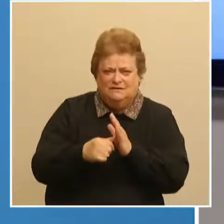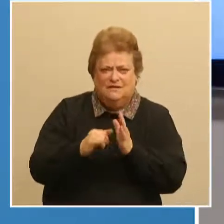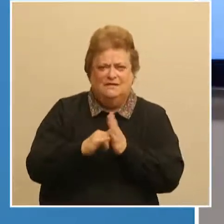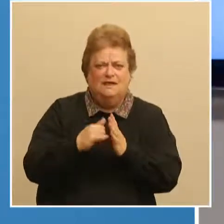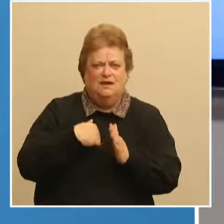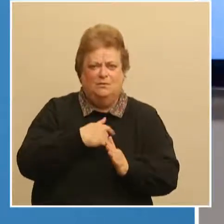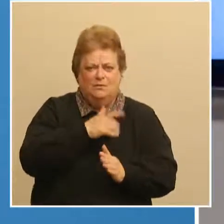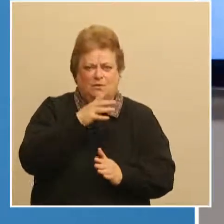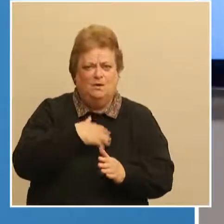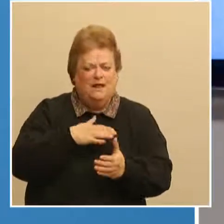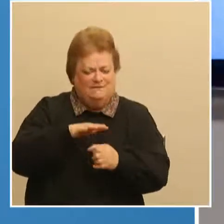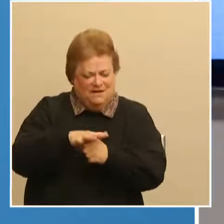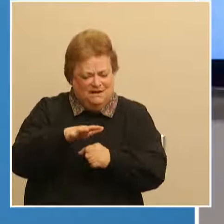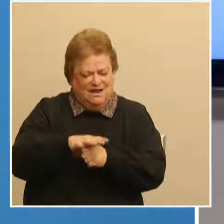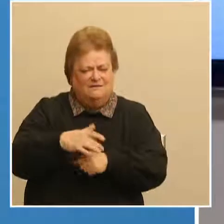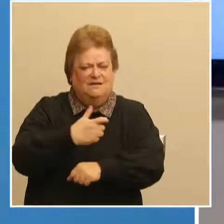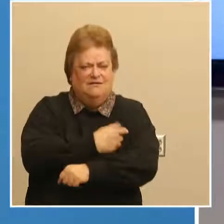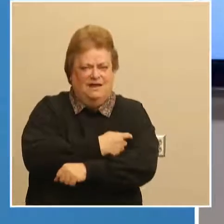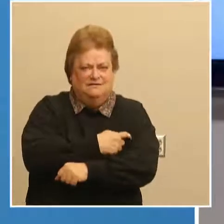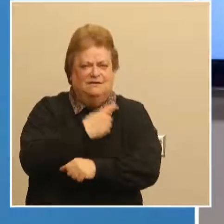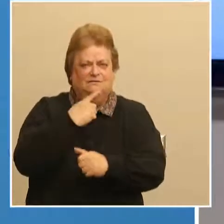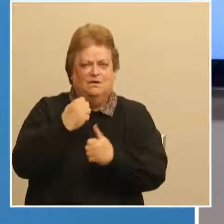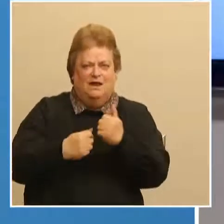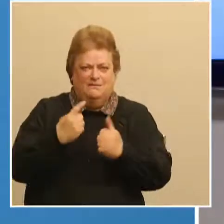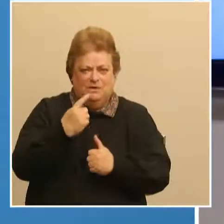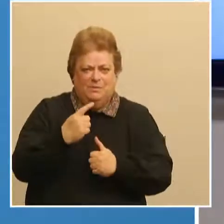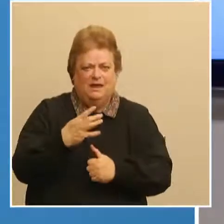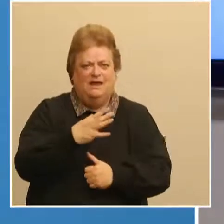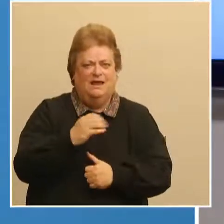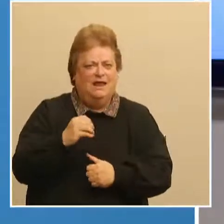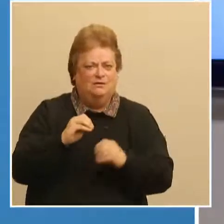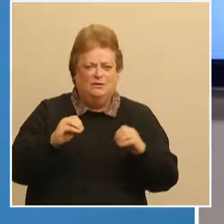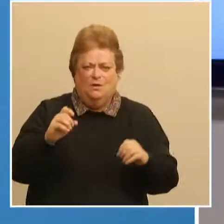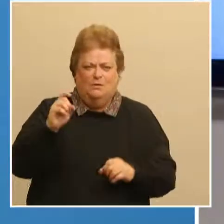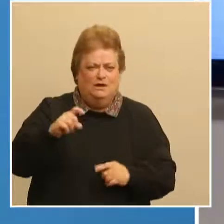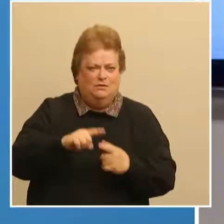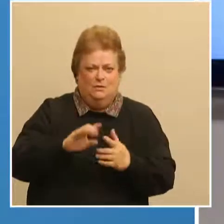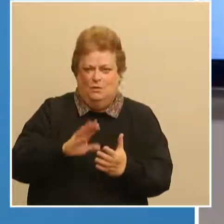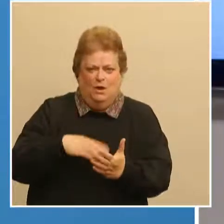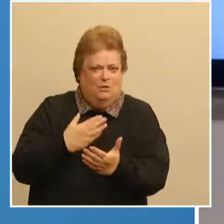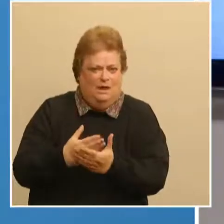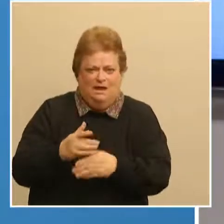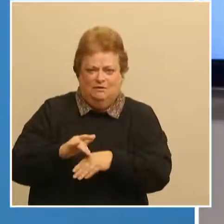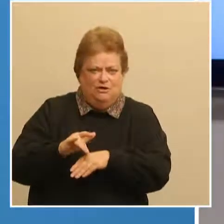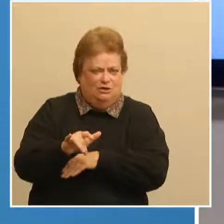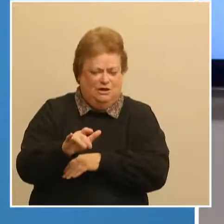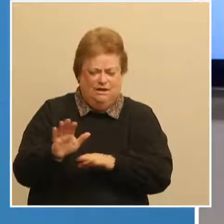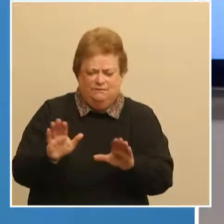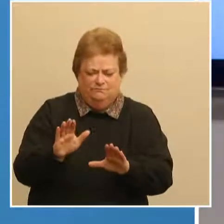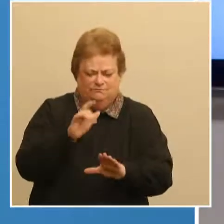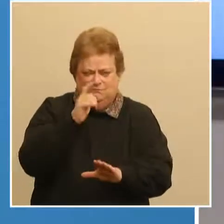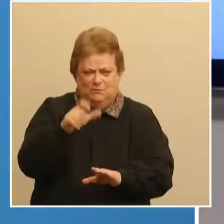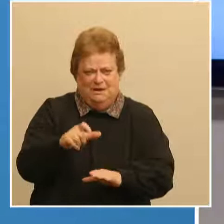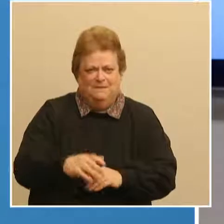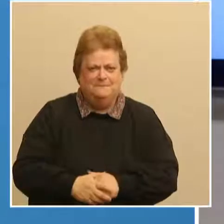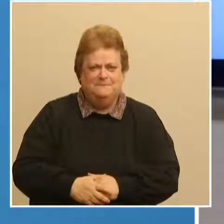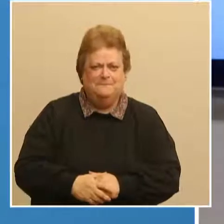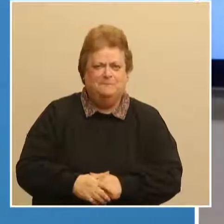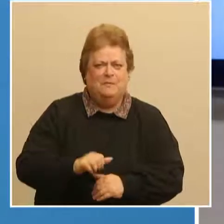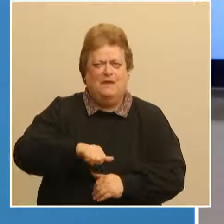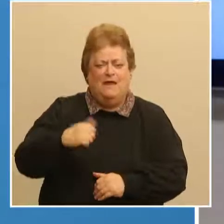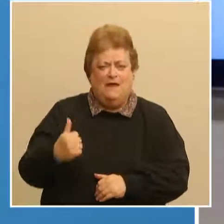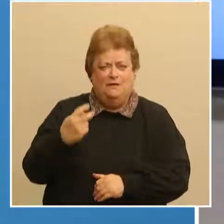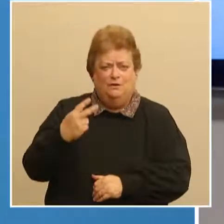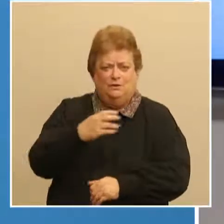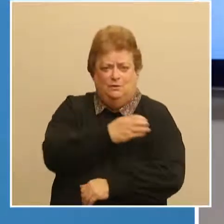enough vaccine for everyone who has an appointment, and there is no need to arrive early. The other 2 clinics are